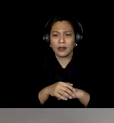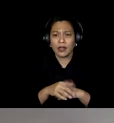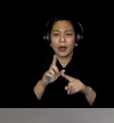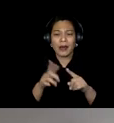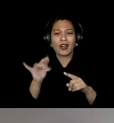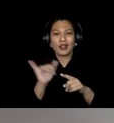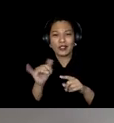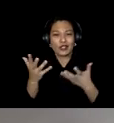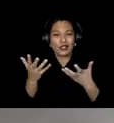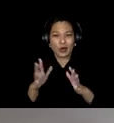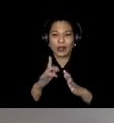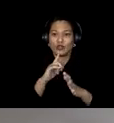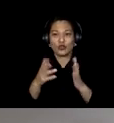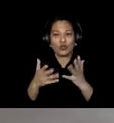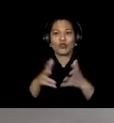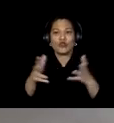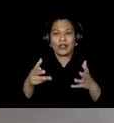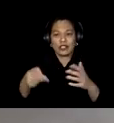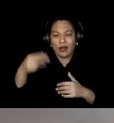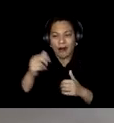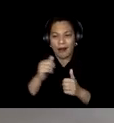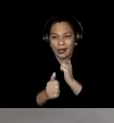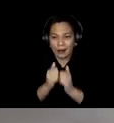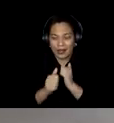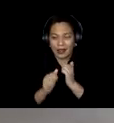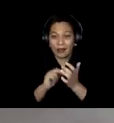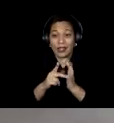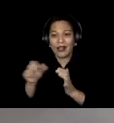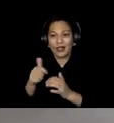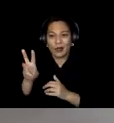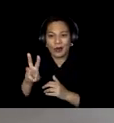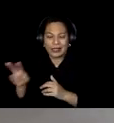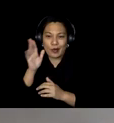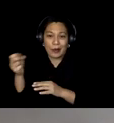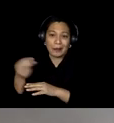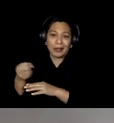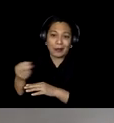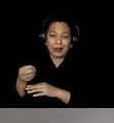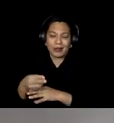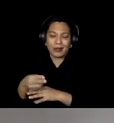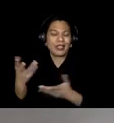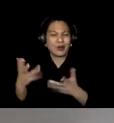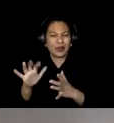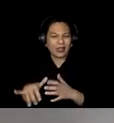competitive that you're unlikely to rank against other websites that are already ranking for them.